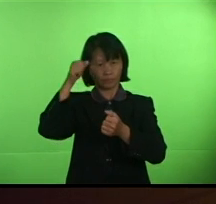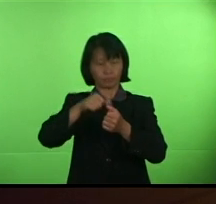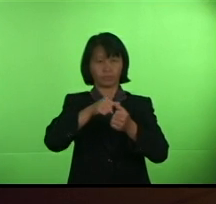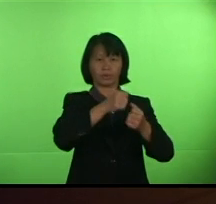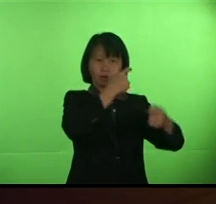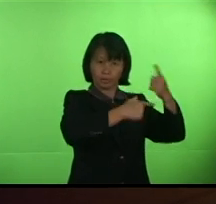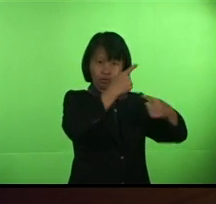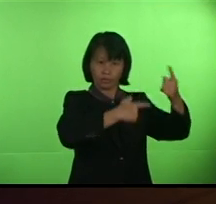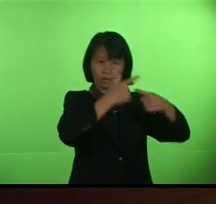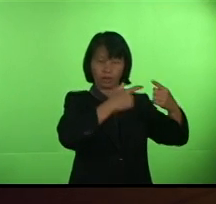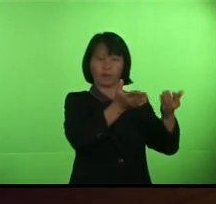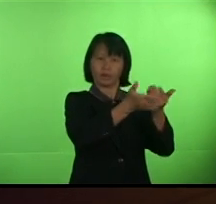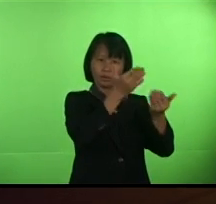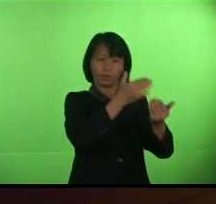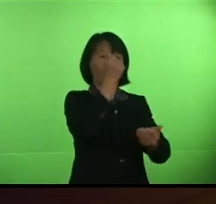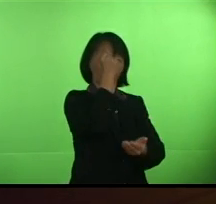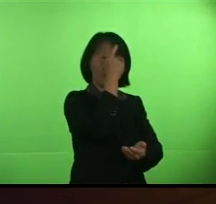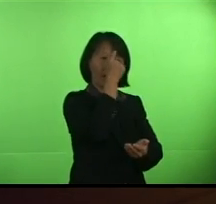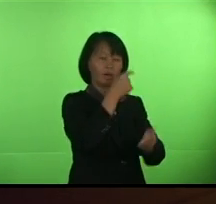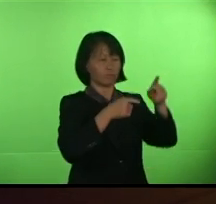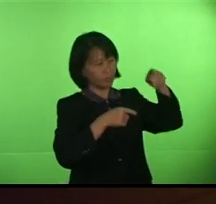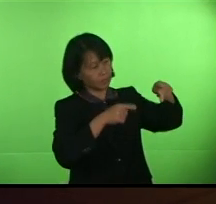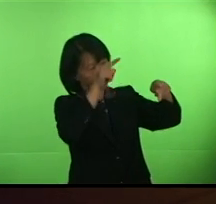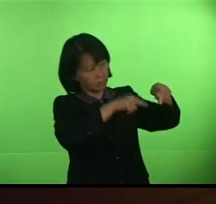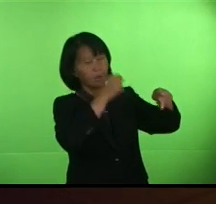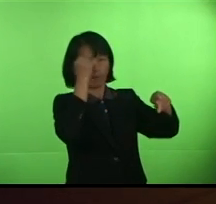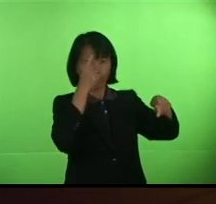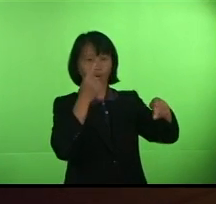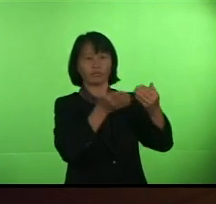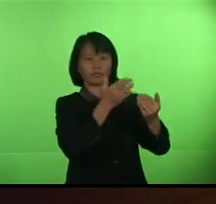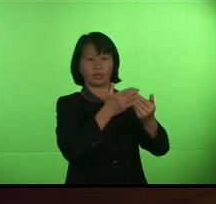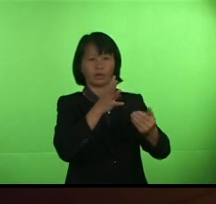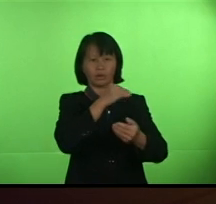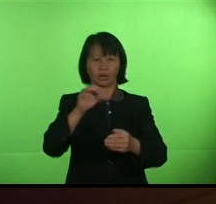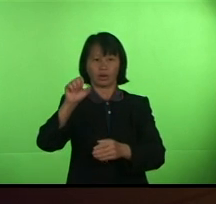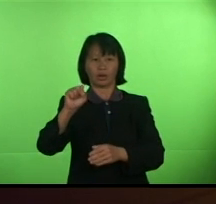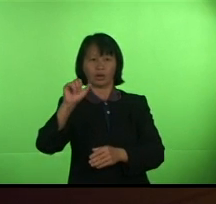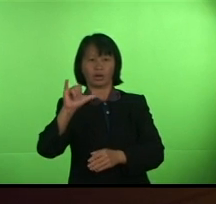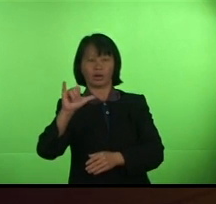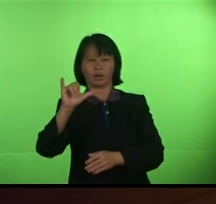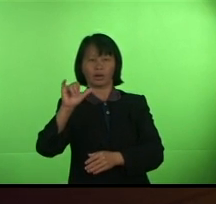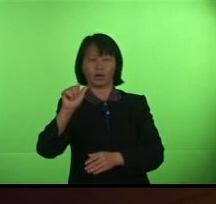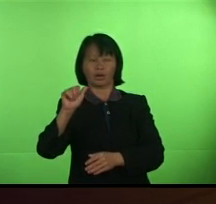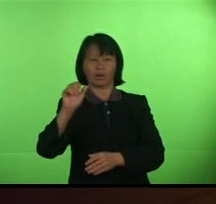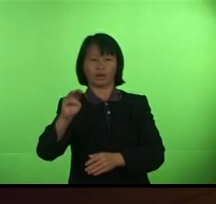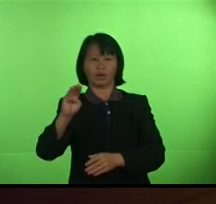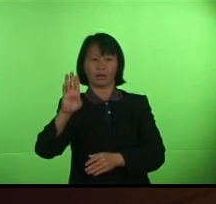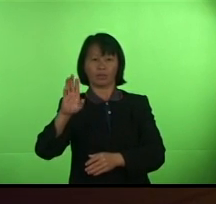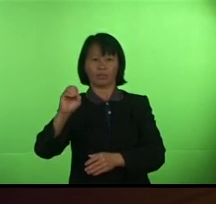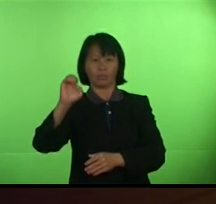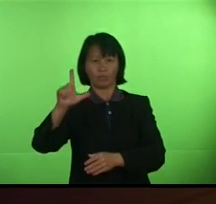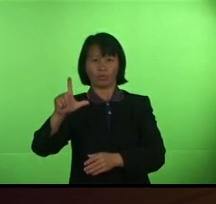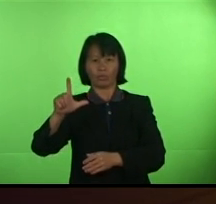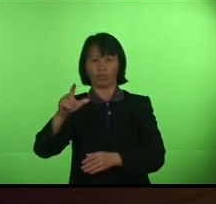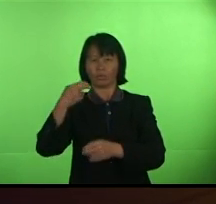to understand than symbol. A symbol is much more complex and it can be